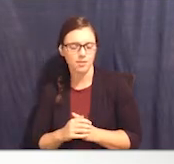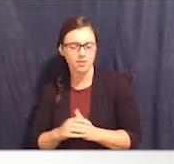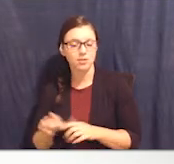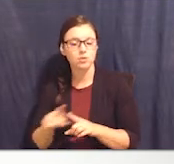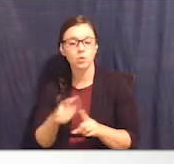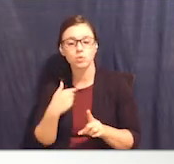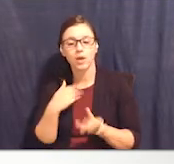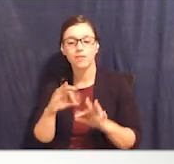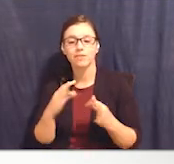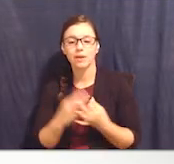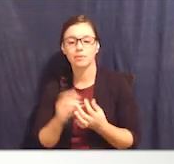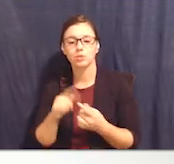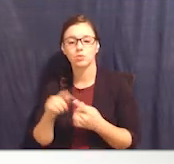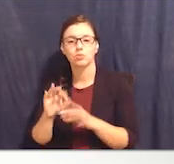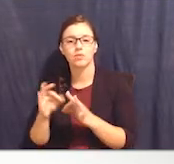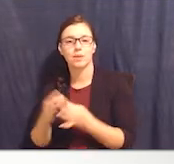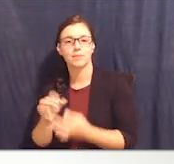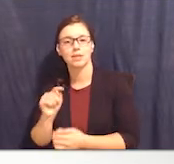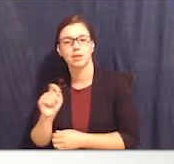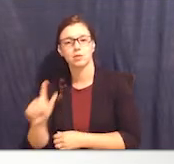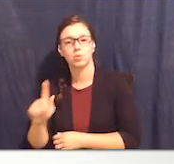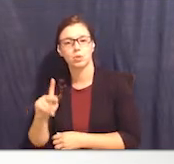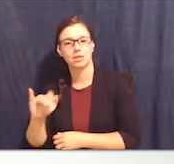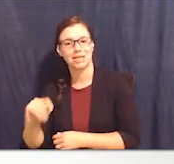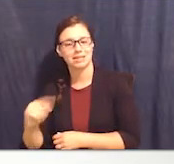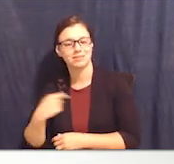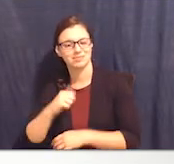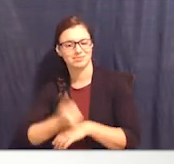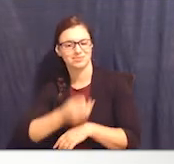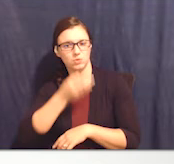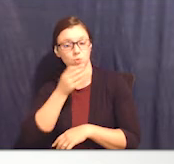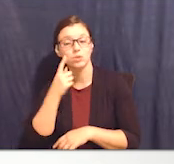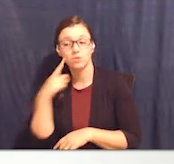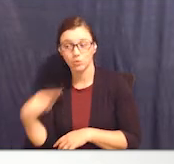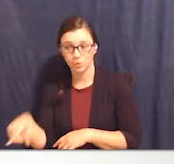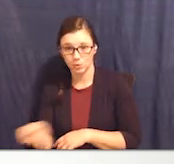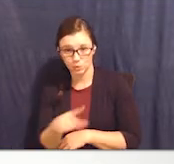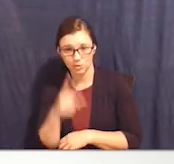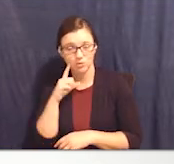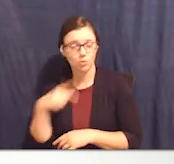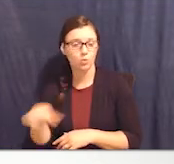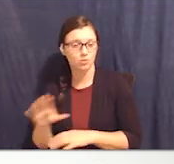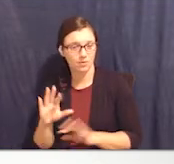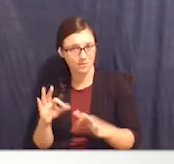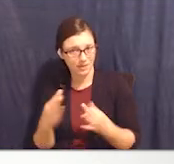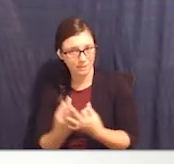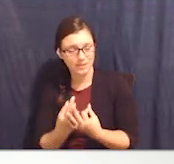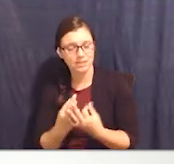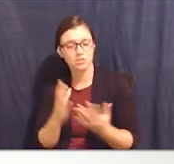2 places, under post-secondary education and under K-12, to